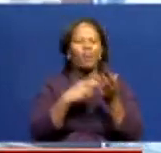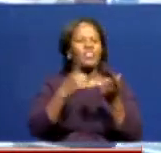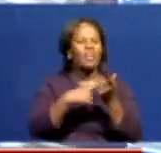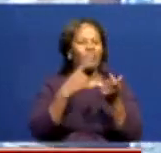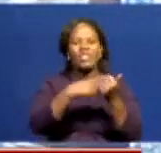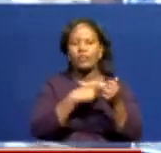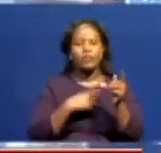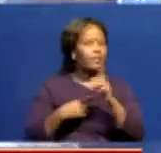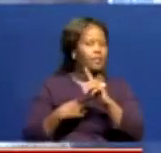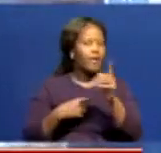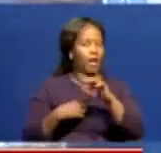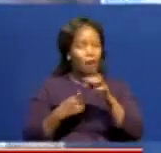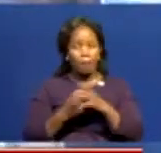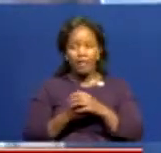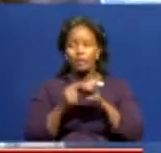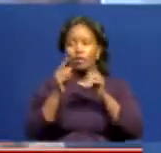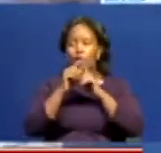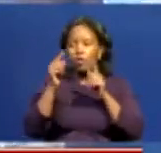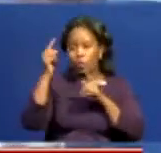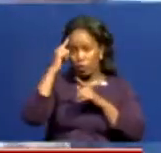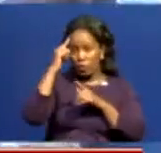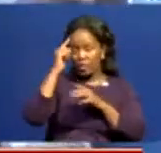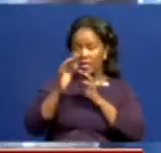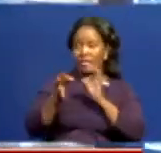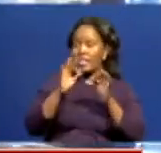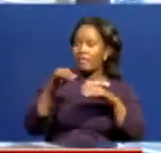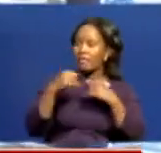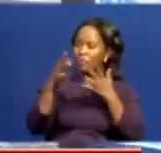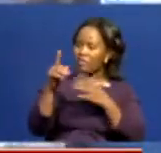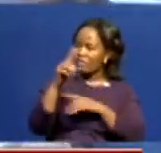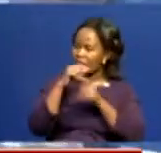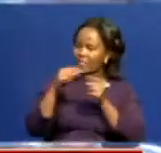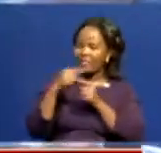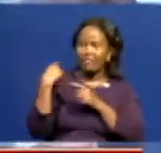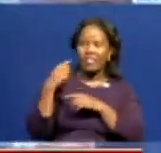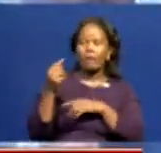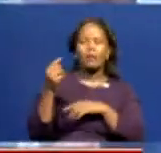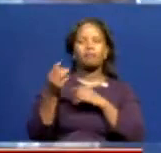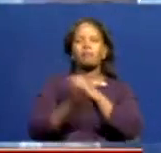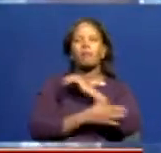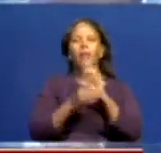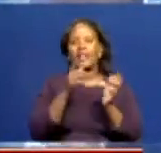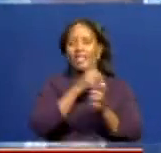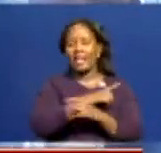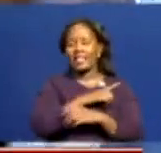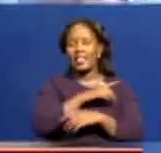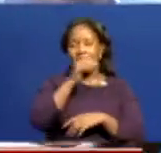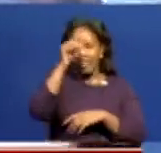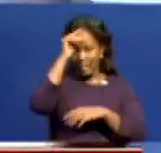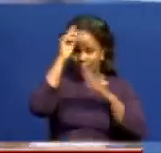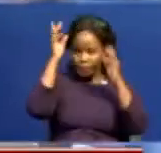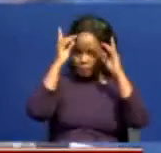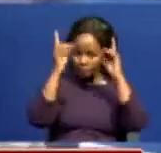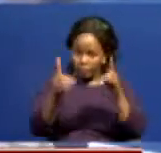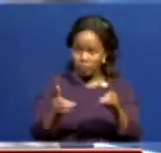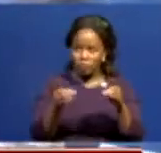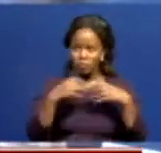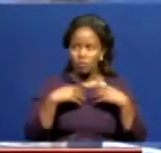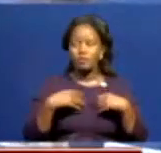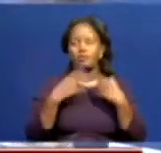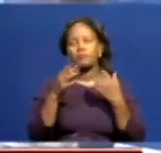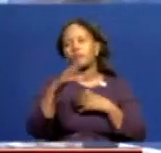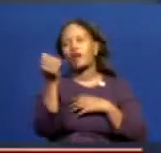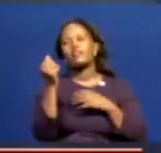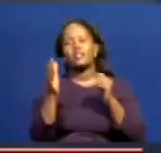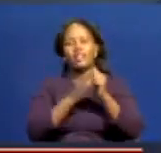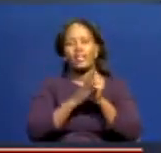number. And it was believed that if you gave an exact number, it was actually a bad omen. So the government decided to do 9 sides, but to celebrate